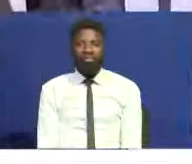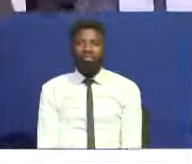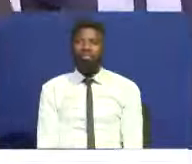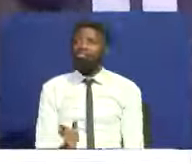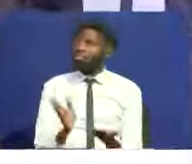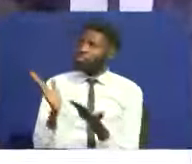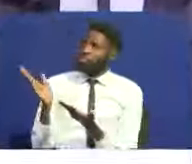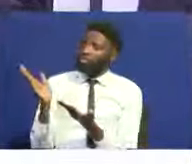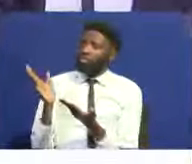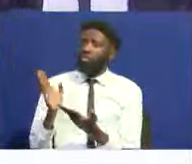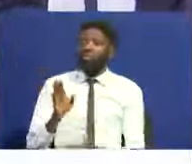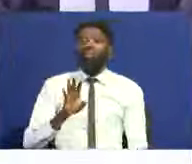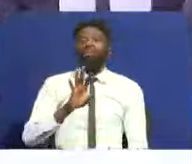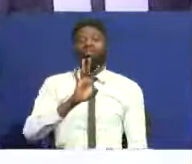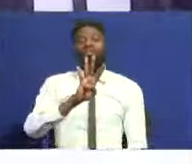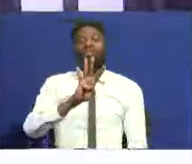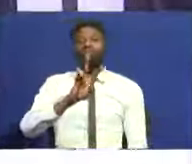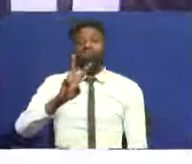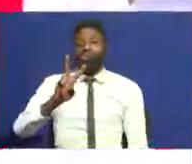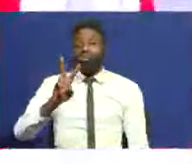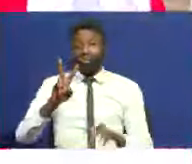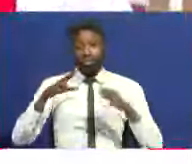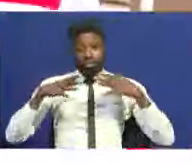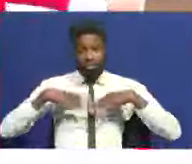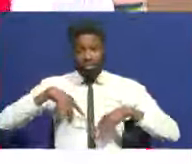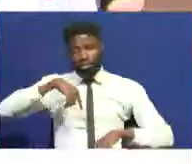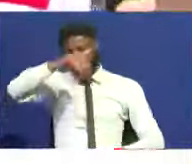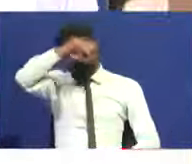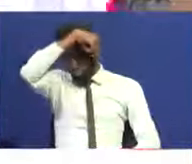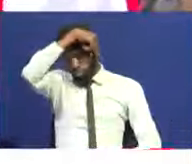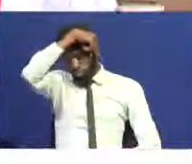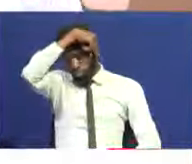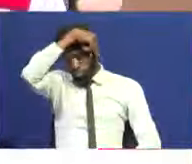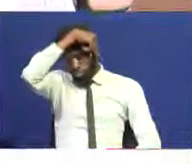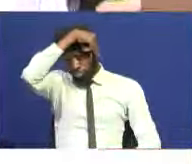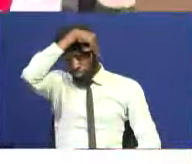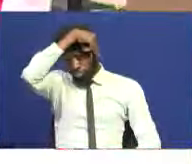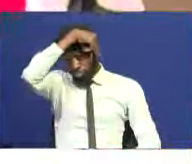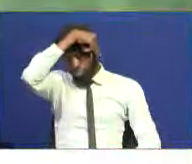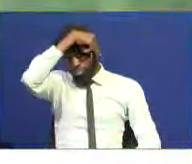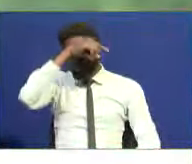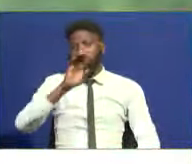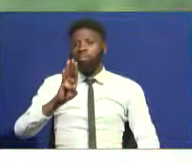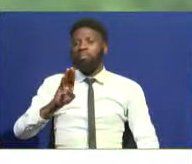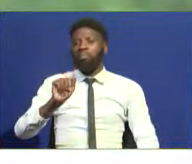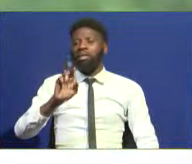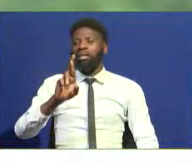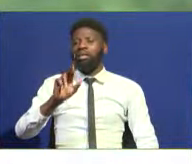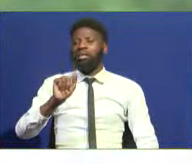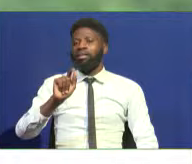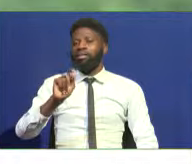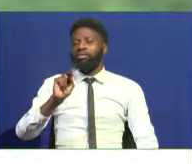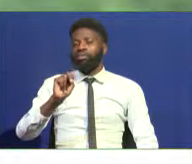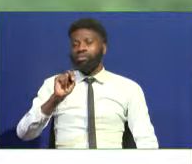Mahafali ya 42 katika chuo kikuu cha Eastern Africa Baraton katika kaunti ya Nandi. I must say